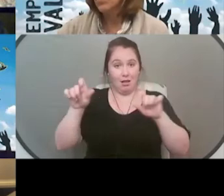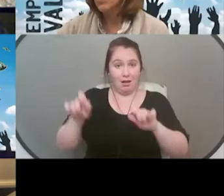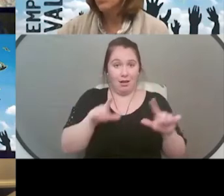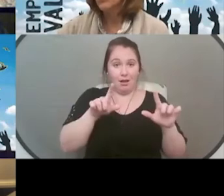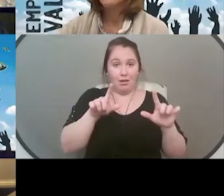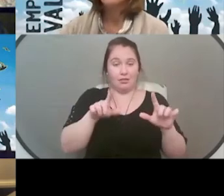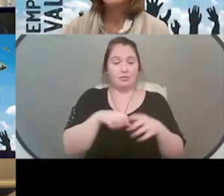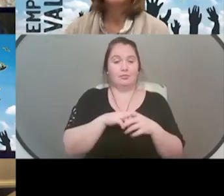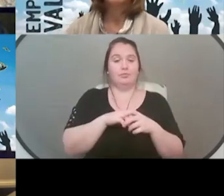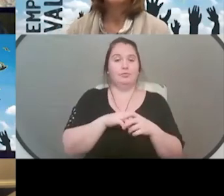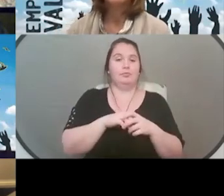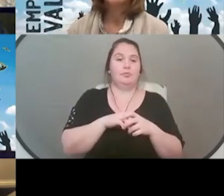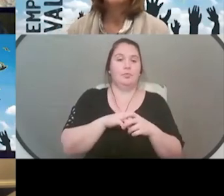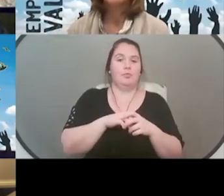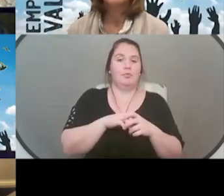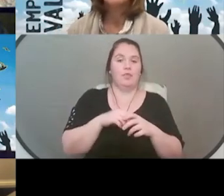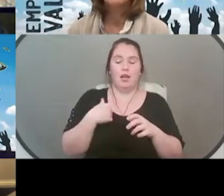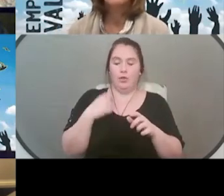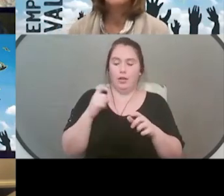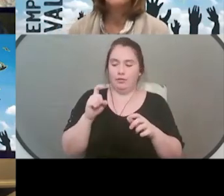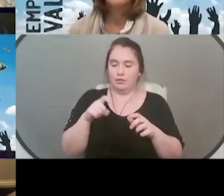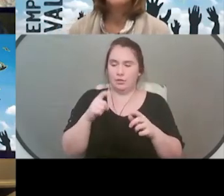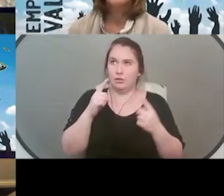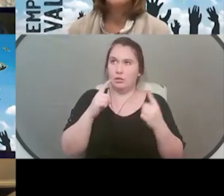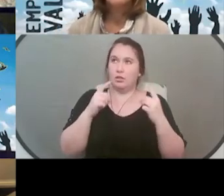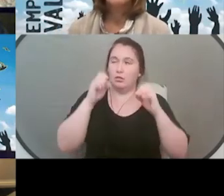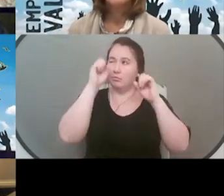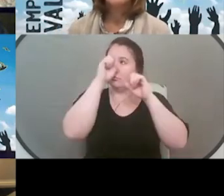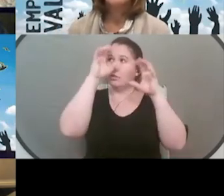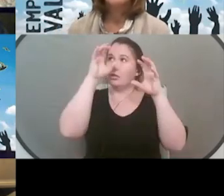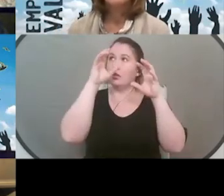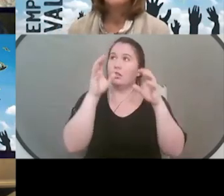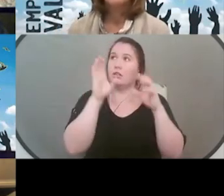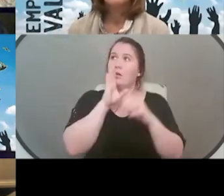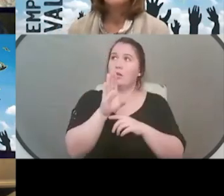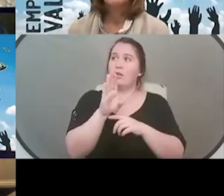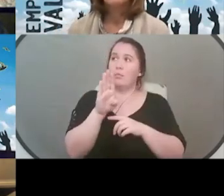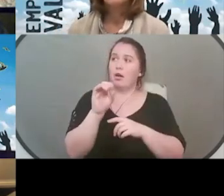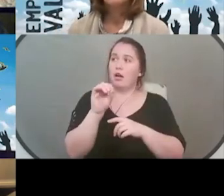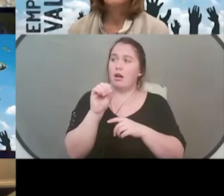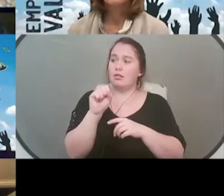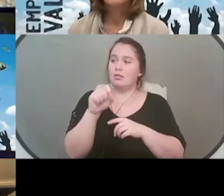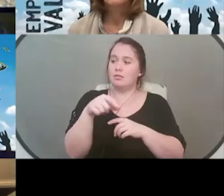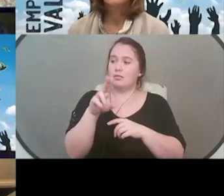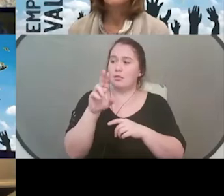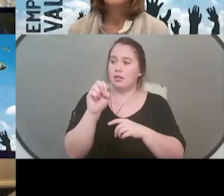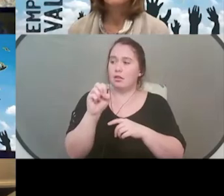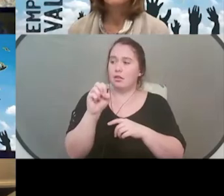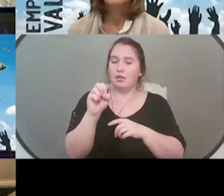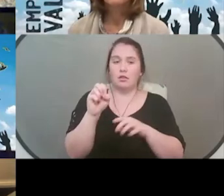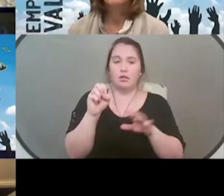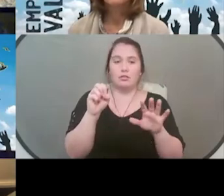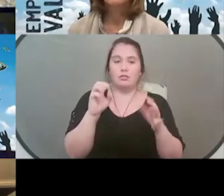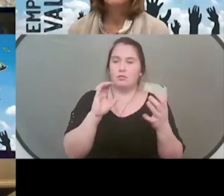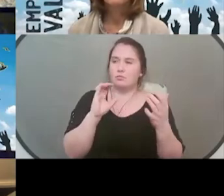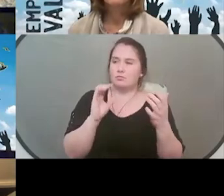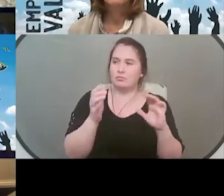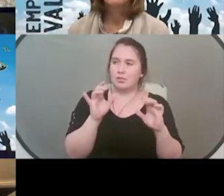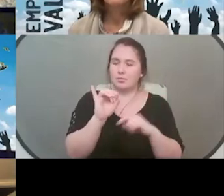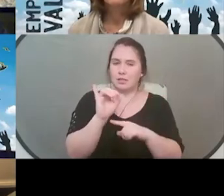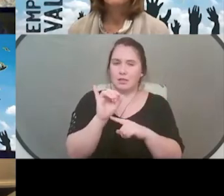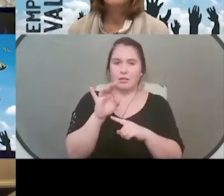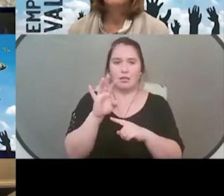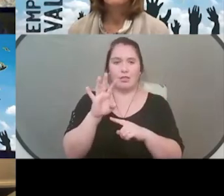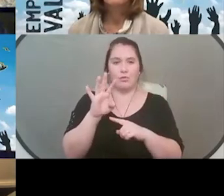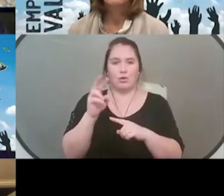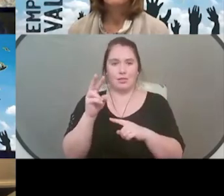And I have to get my bearings to think about what that would be for Bosque. I don't. Well, because it seems like, so Bosque is where the 42nd Street